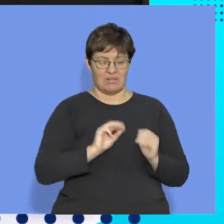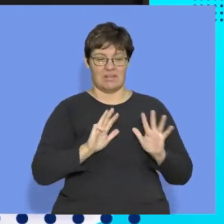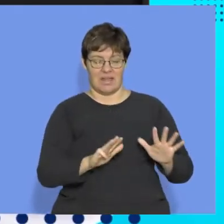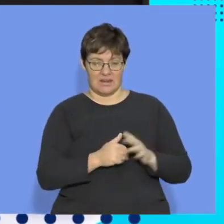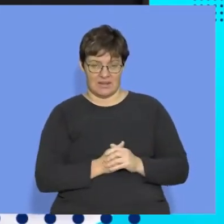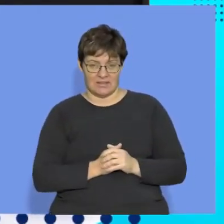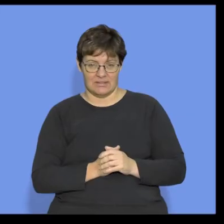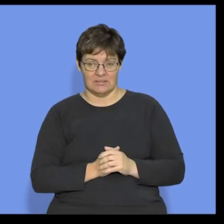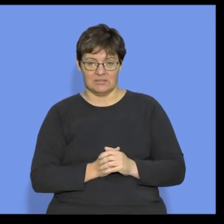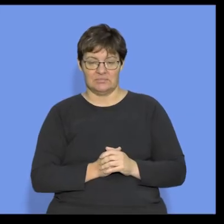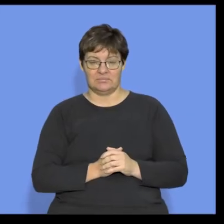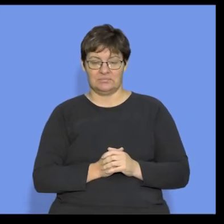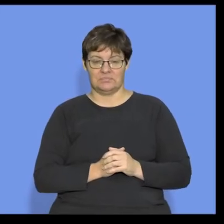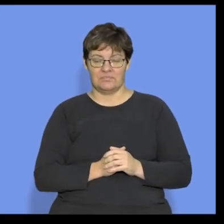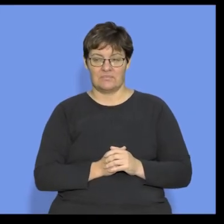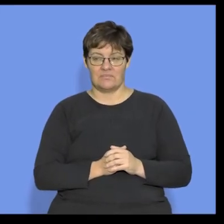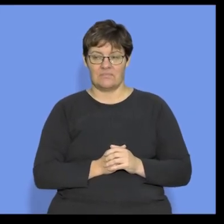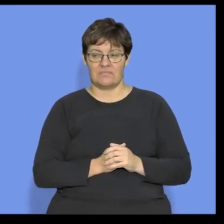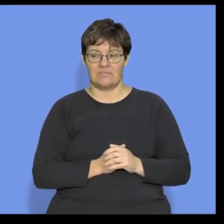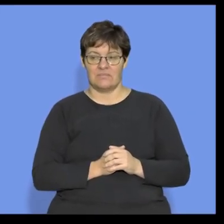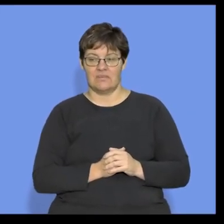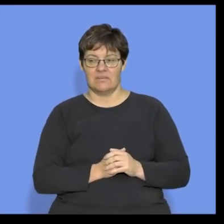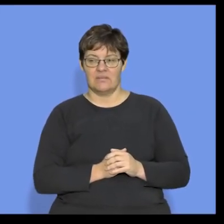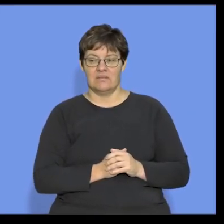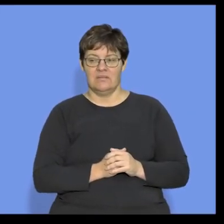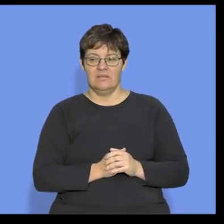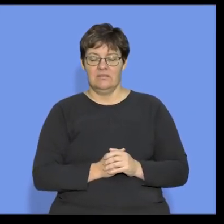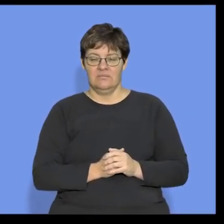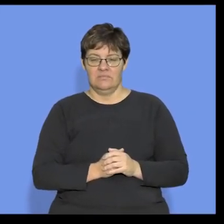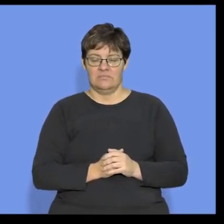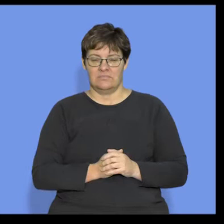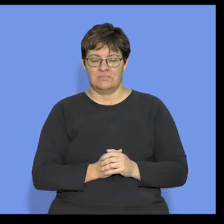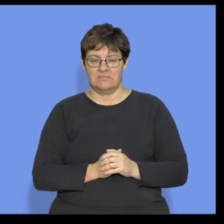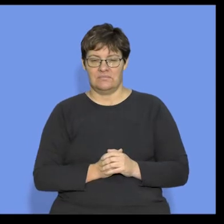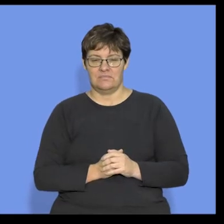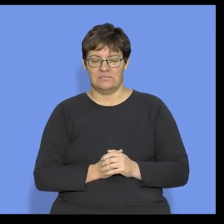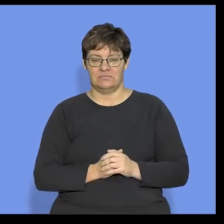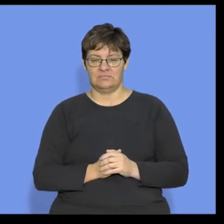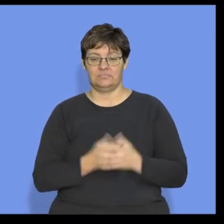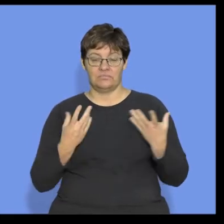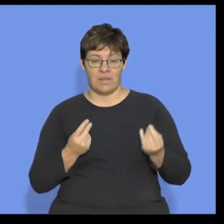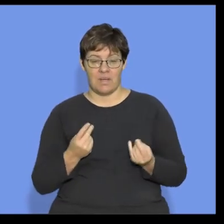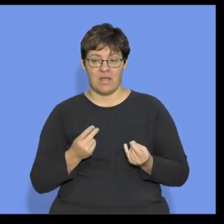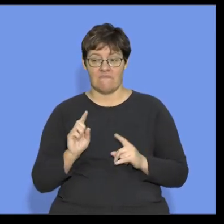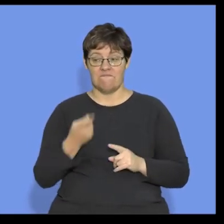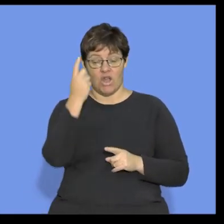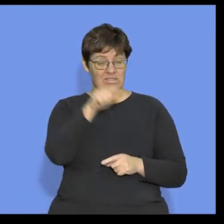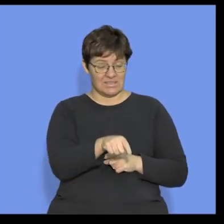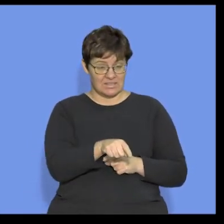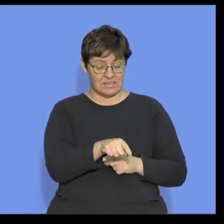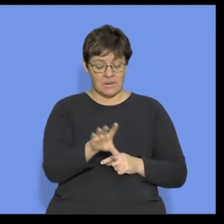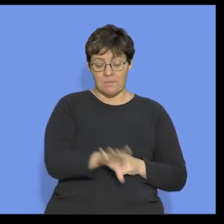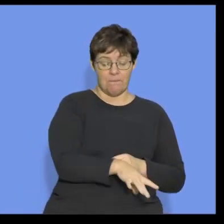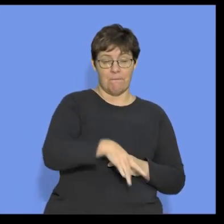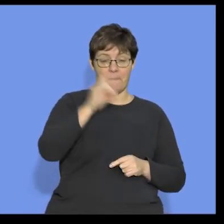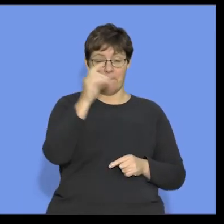totals? 9. We'll have 7 out of 9. This is what we'll get there. And if we had blue for the first